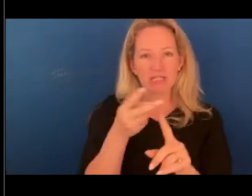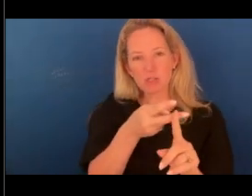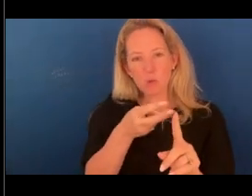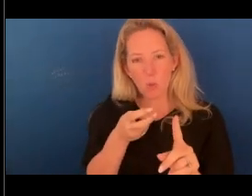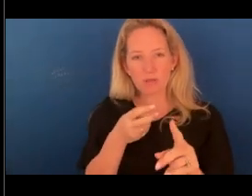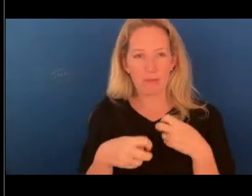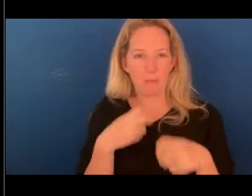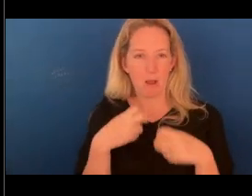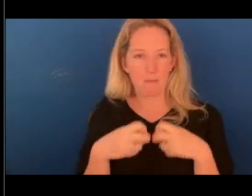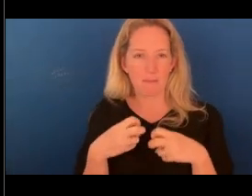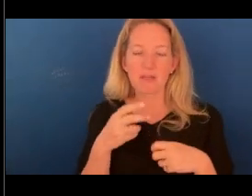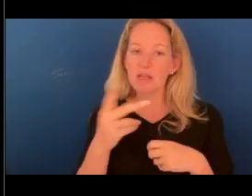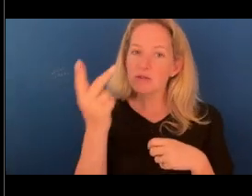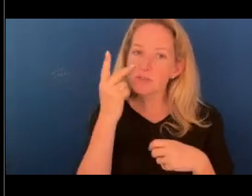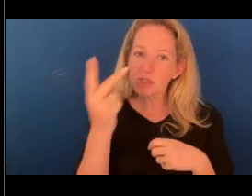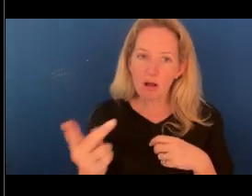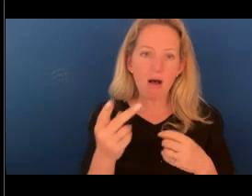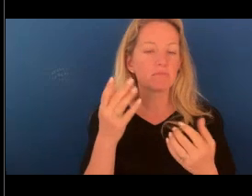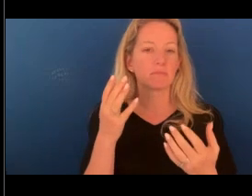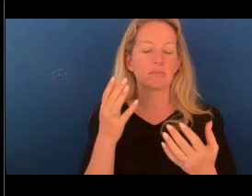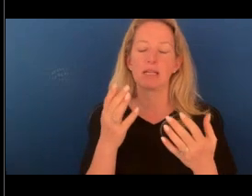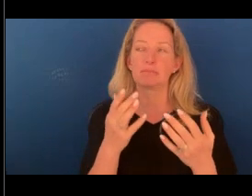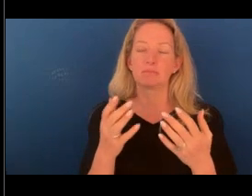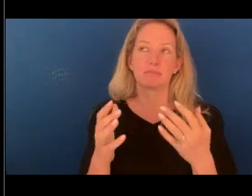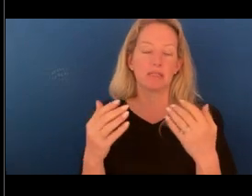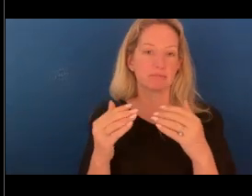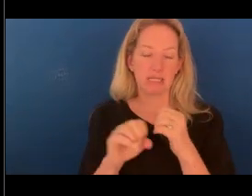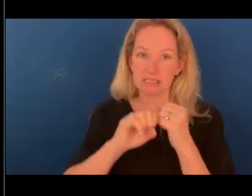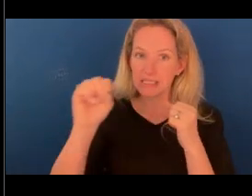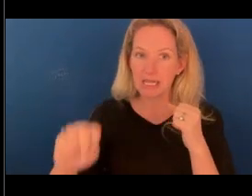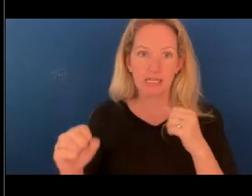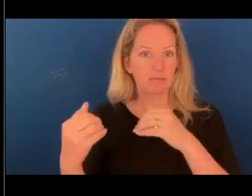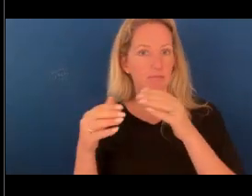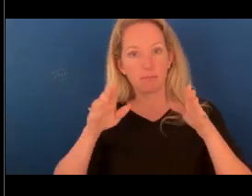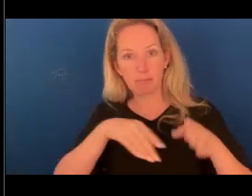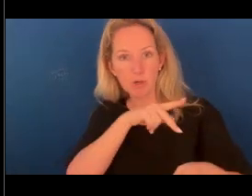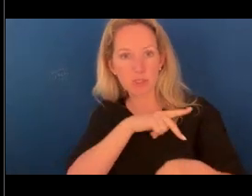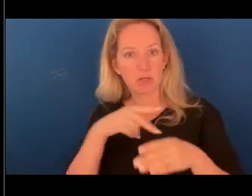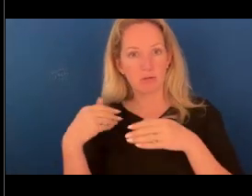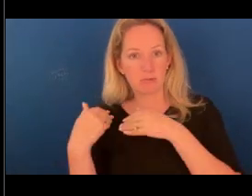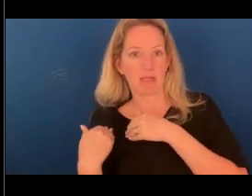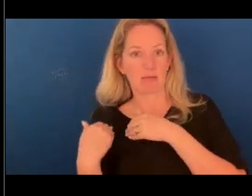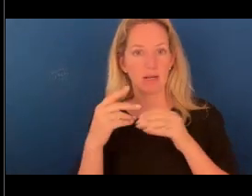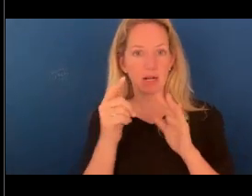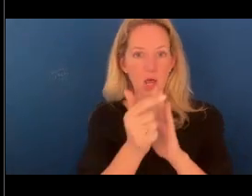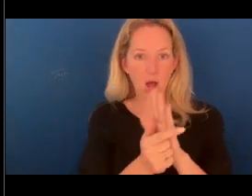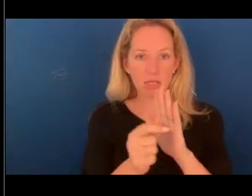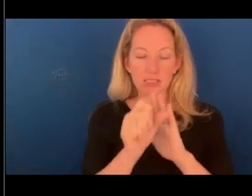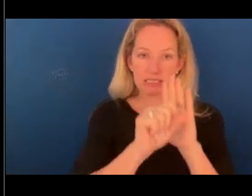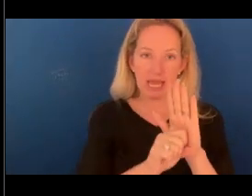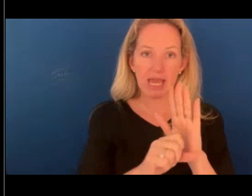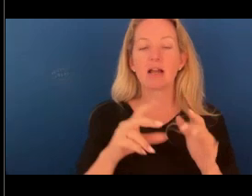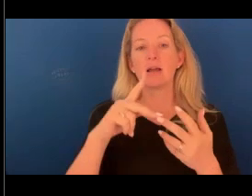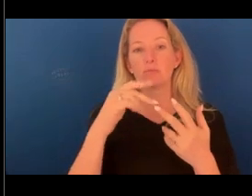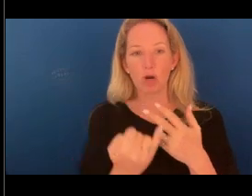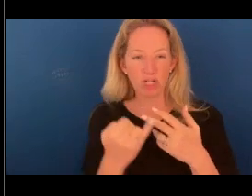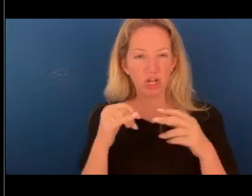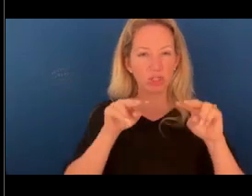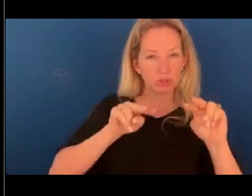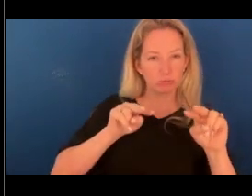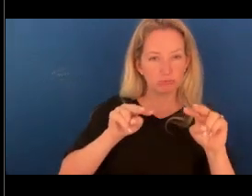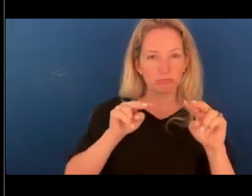been a burgeoning of extended producer responsibility laws at the state level. The Product Stewardship Institute has been tracking a lot of these at the state and